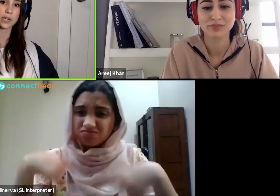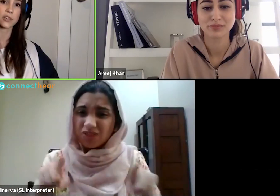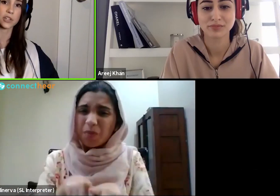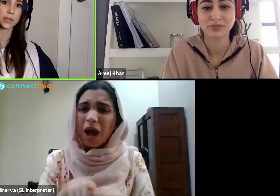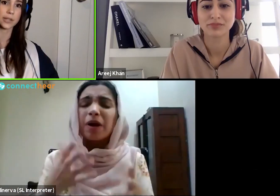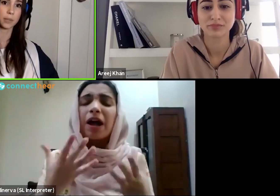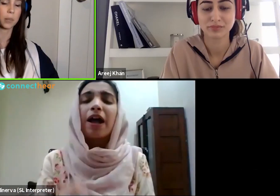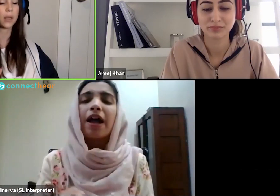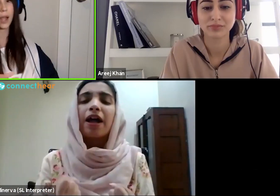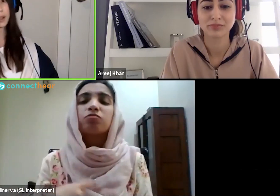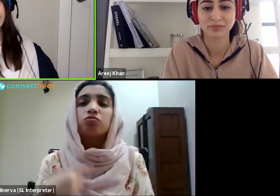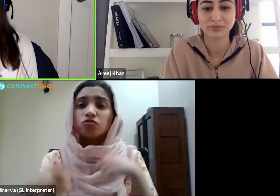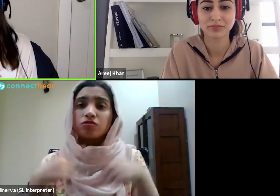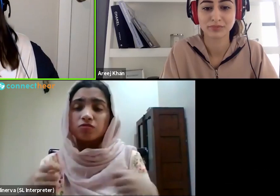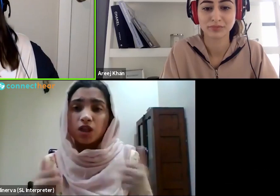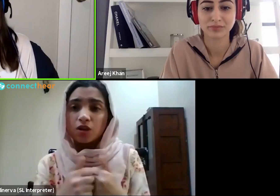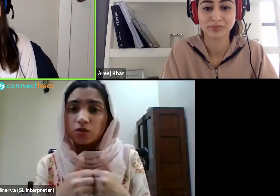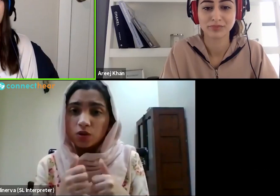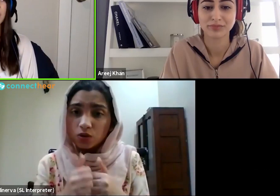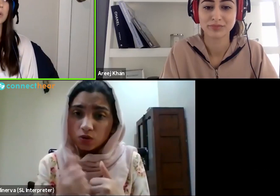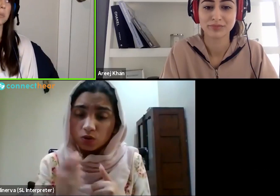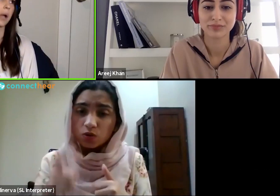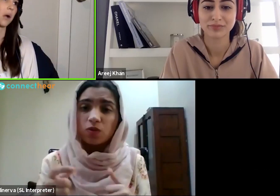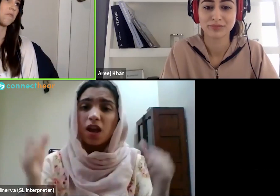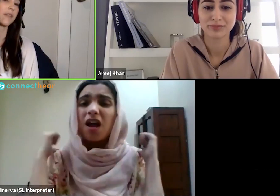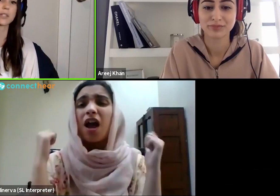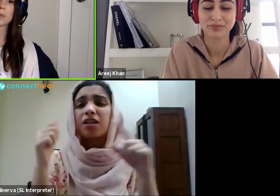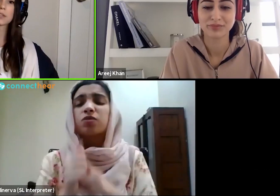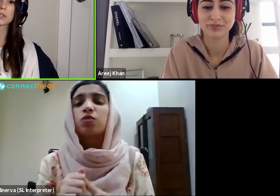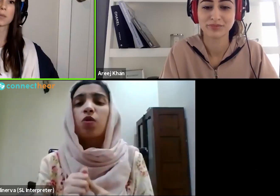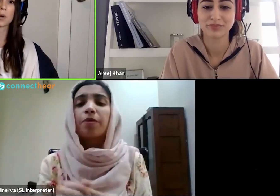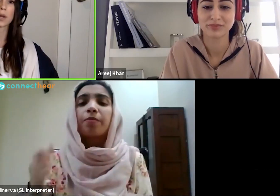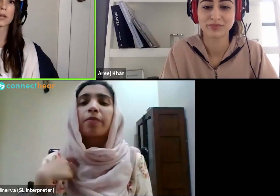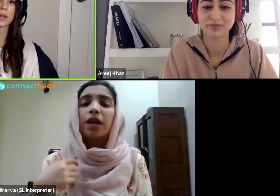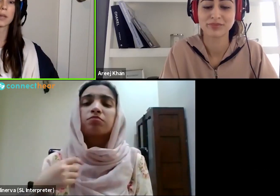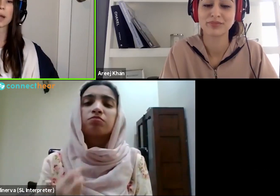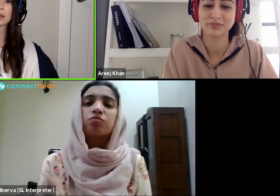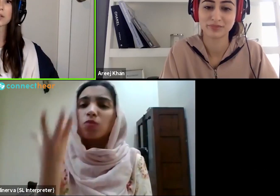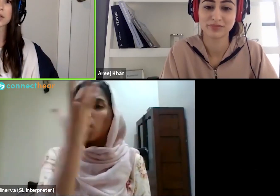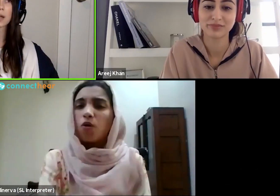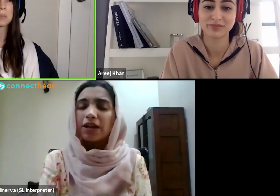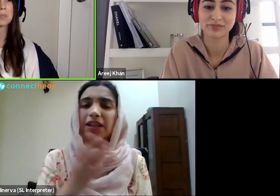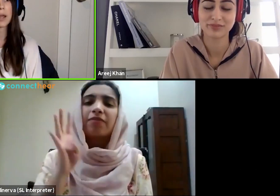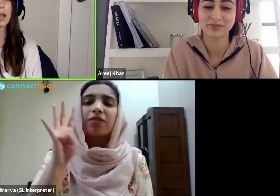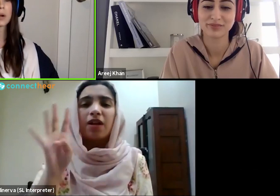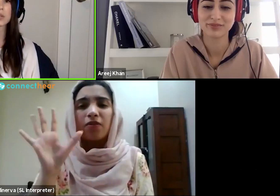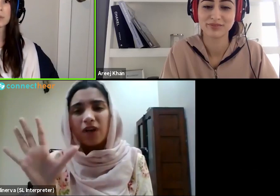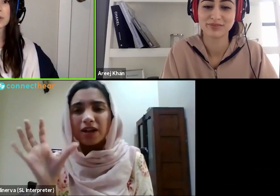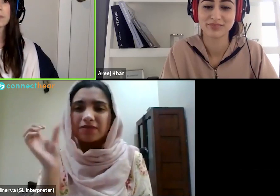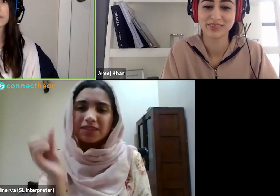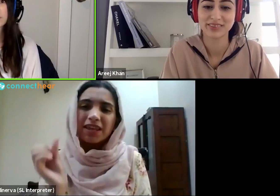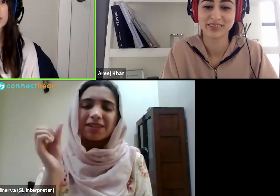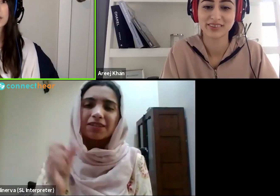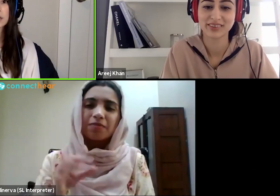to use energy to listen. I go to work and I work about 5 to 6 patients that morning. And by lunchtime, my coworkers